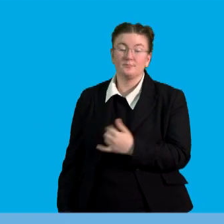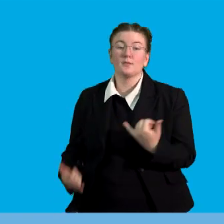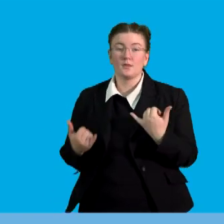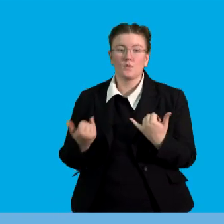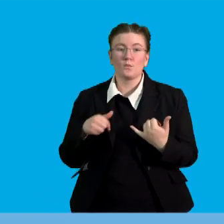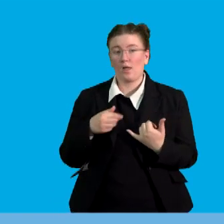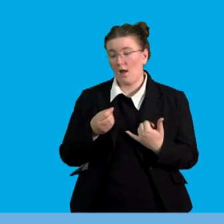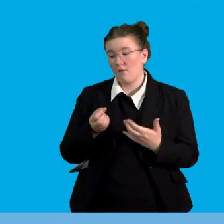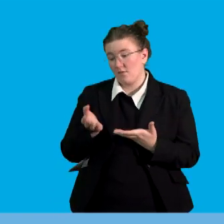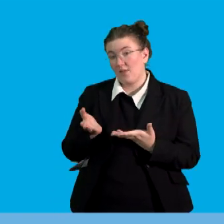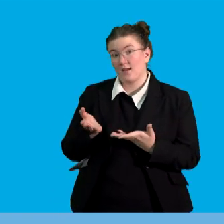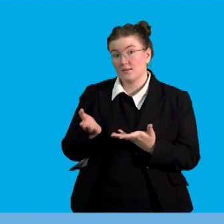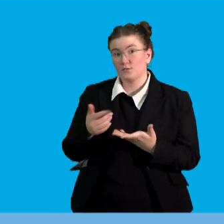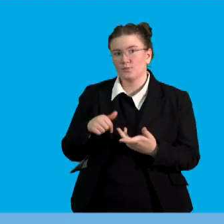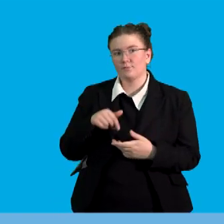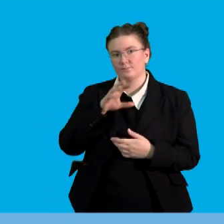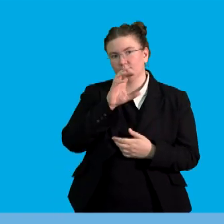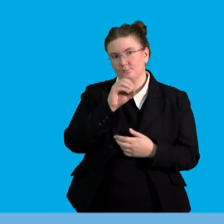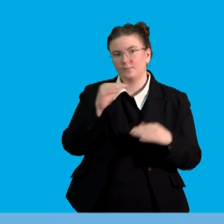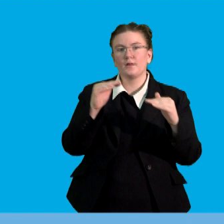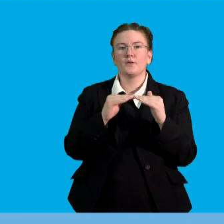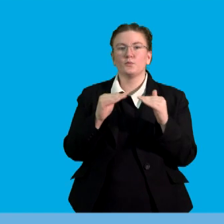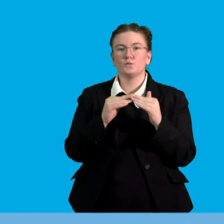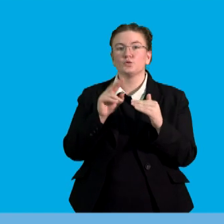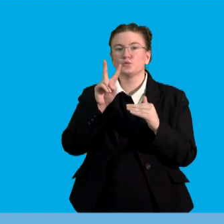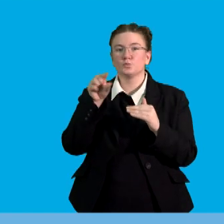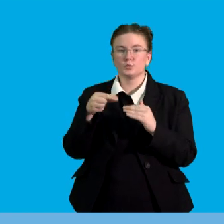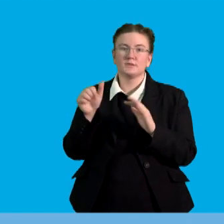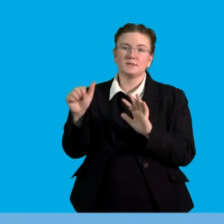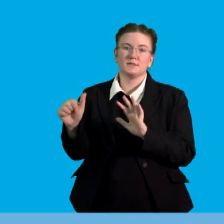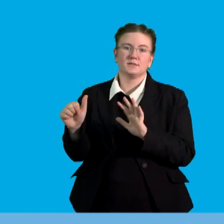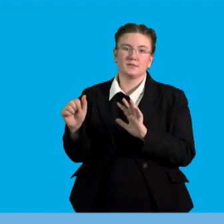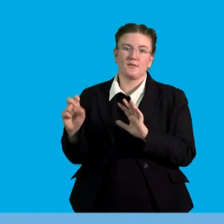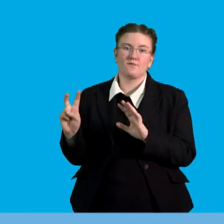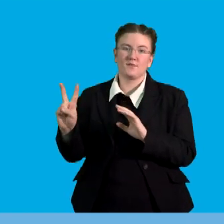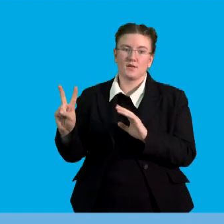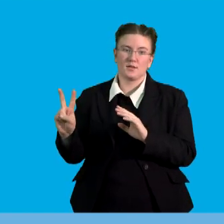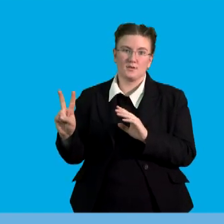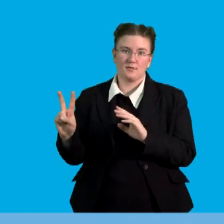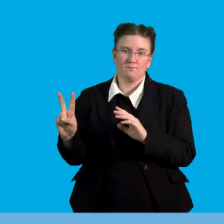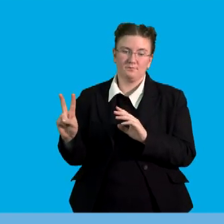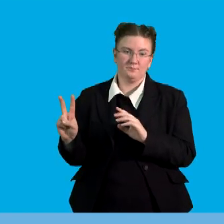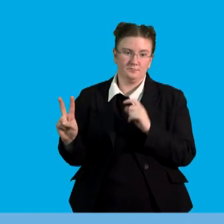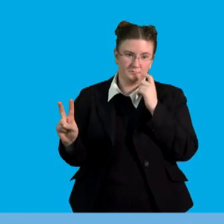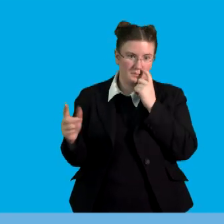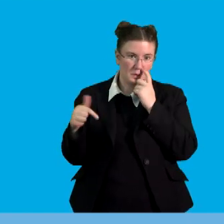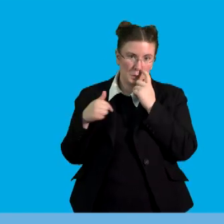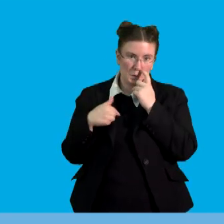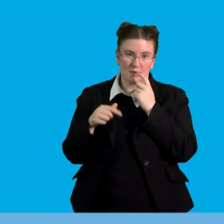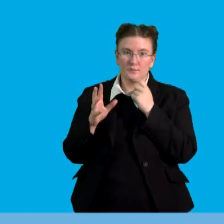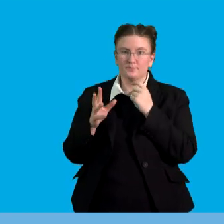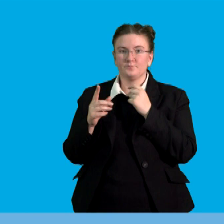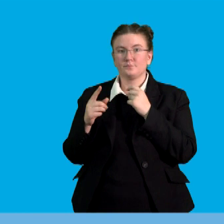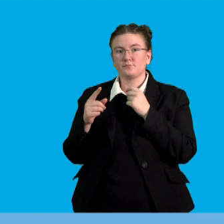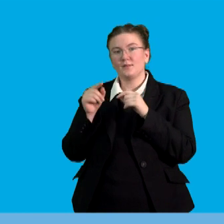V. So now that we have that, we have 50 is equals to 2,6 V for volume. We are